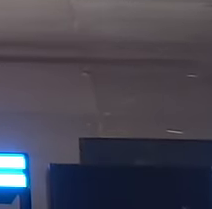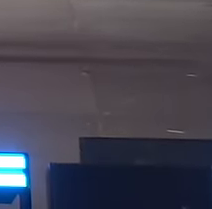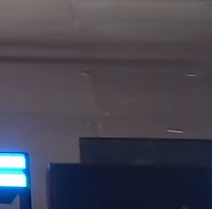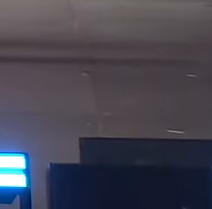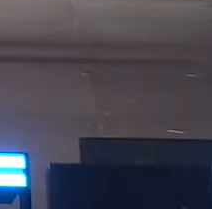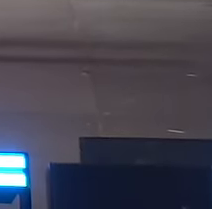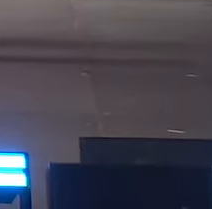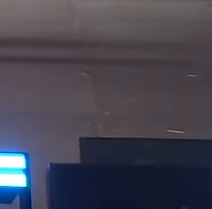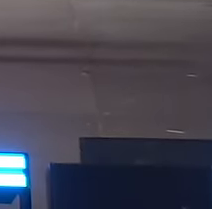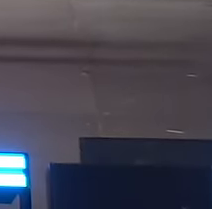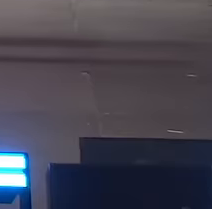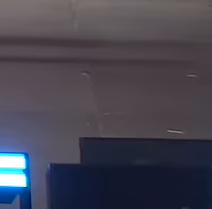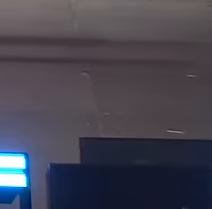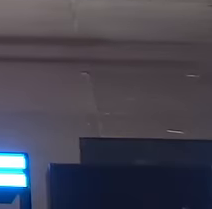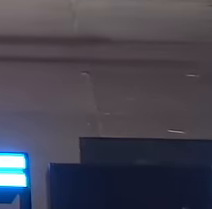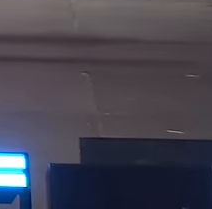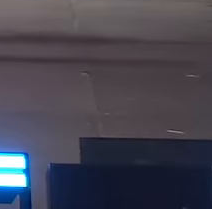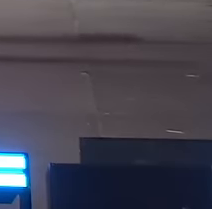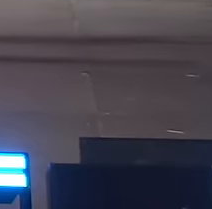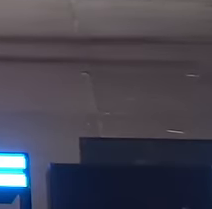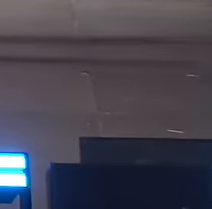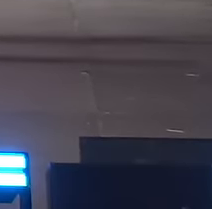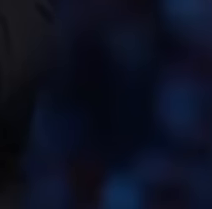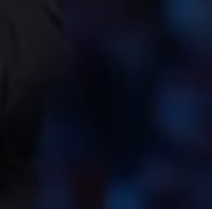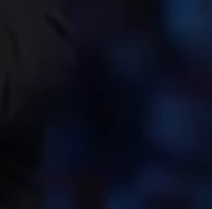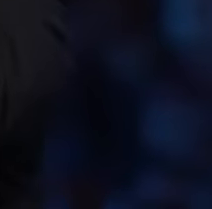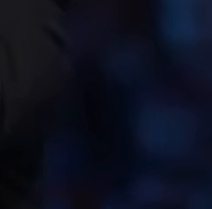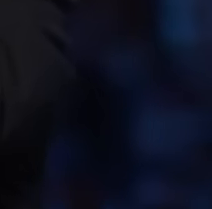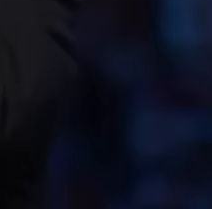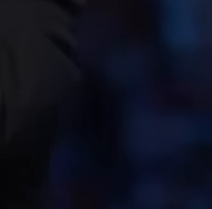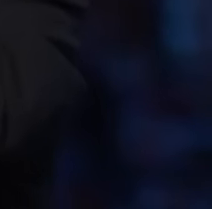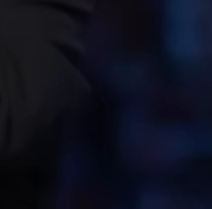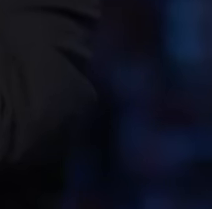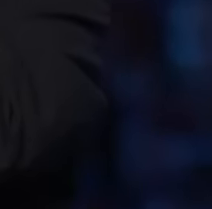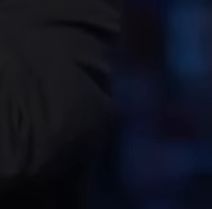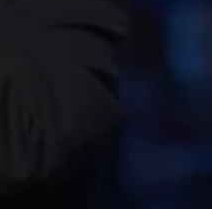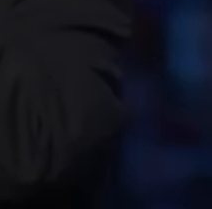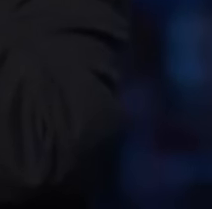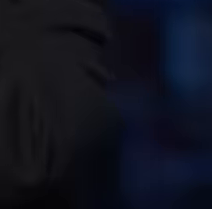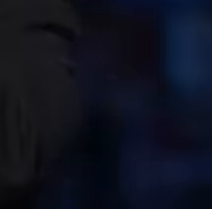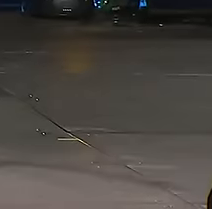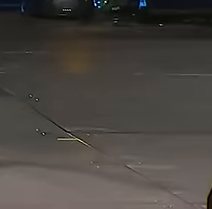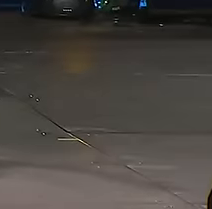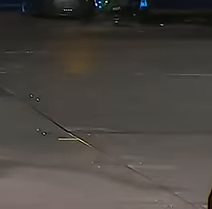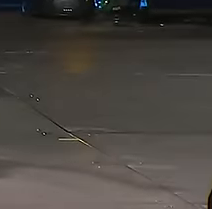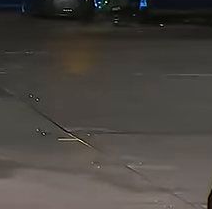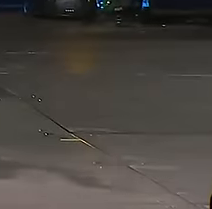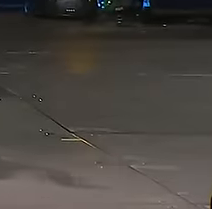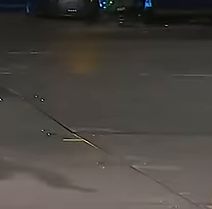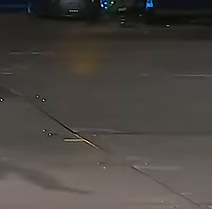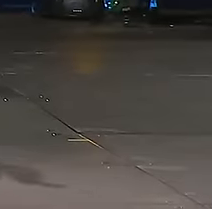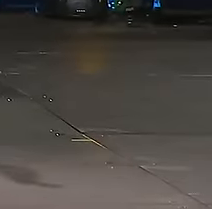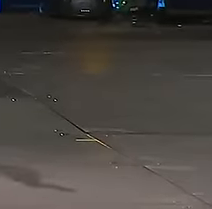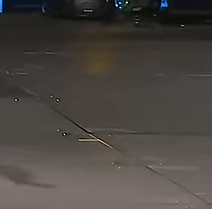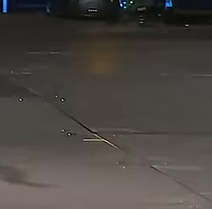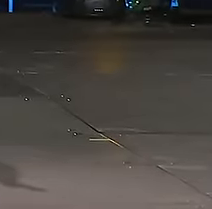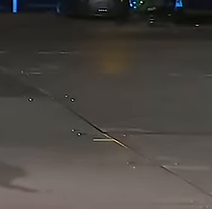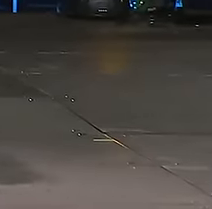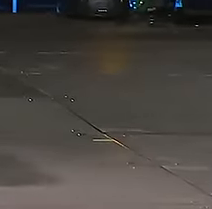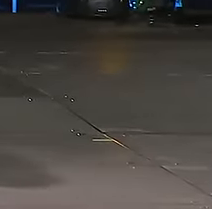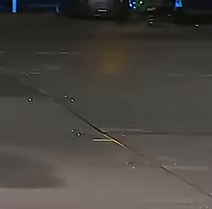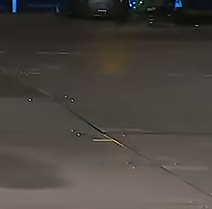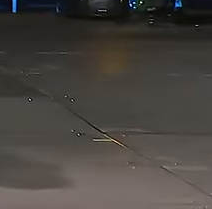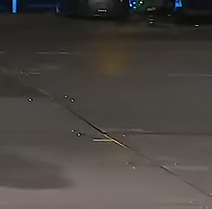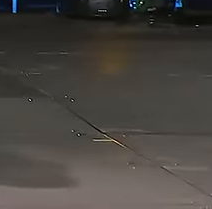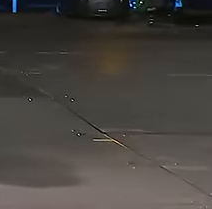same for the generations that's coming. Tonight, Apostolic Assembly, let us rise to our feet. En esta noche, Asamblea